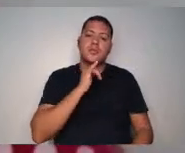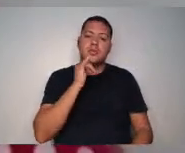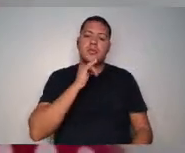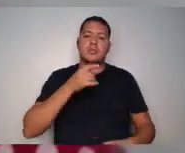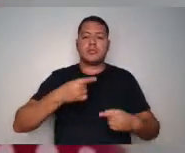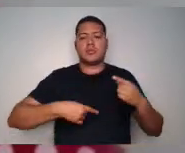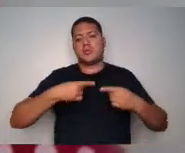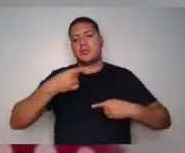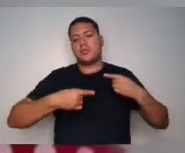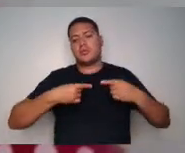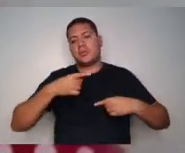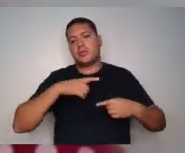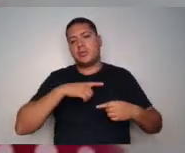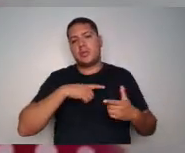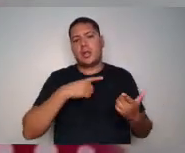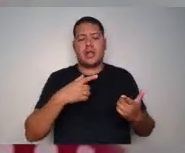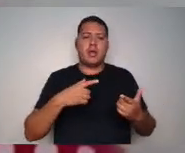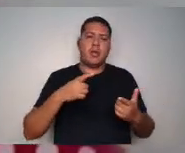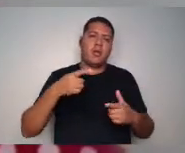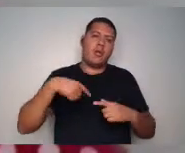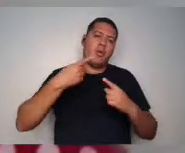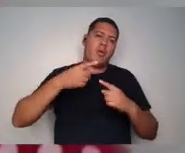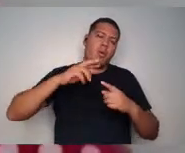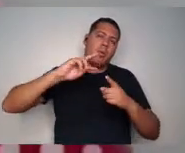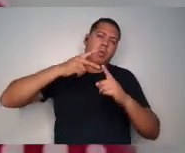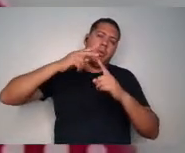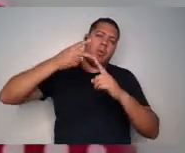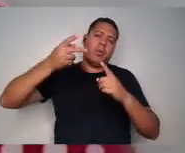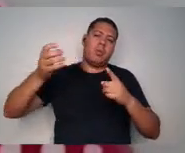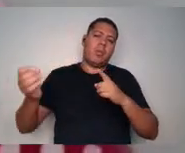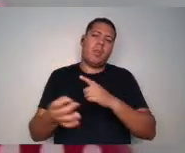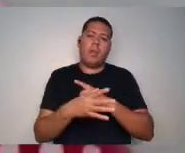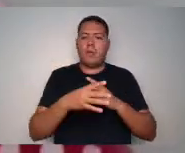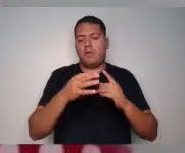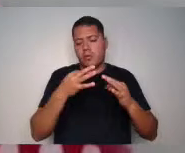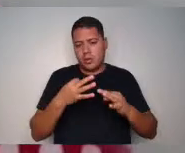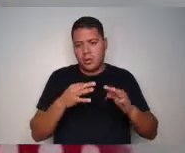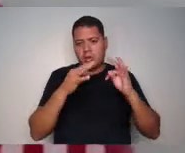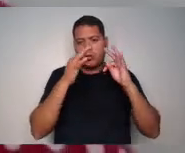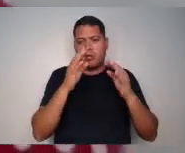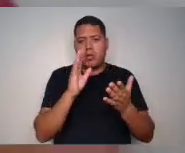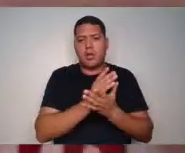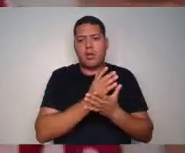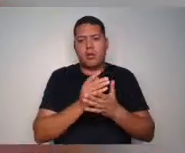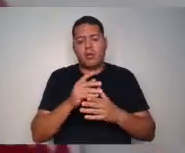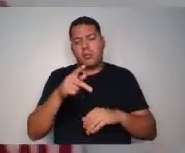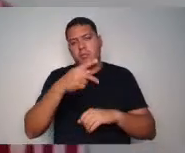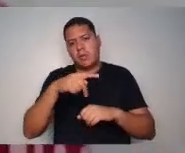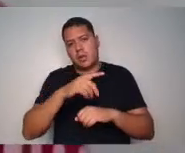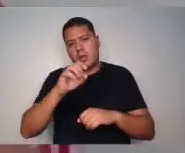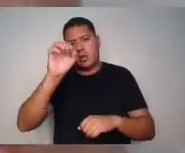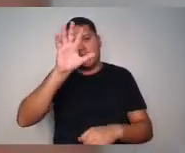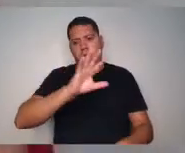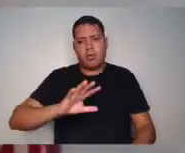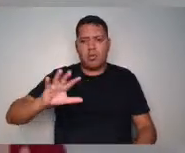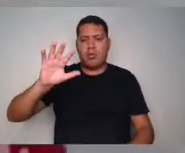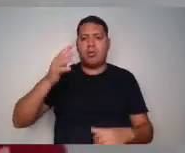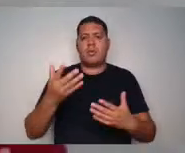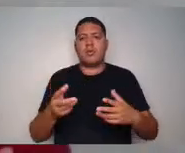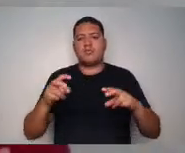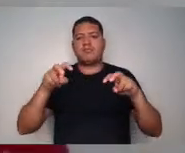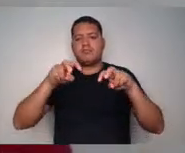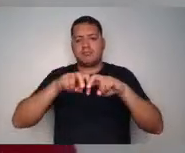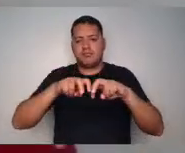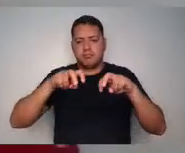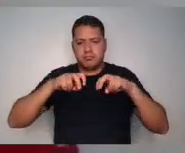representatives to discuss, even in innovation, technological innovation process, for example, in many processes in